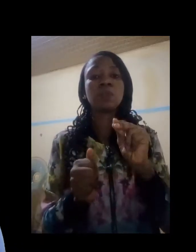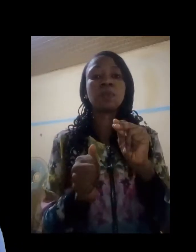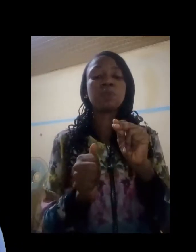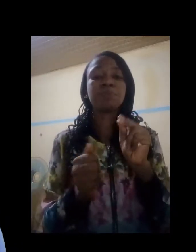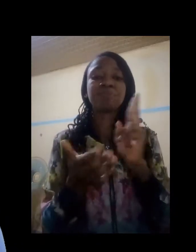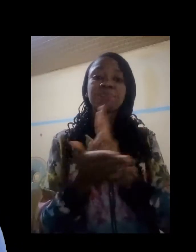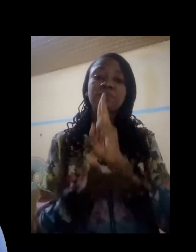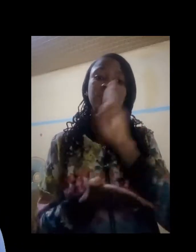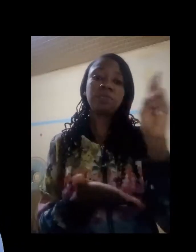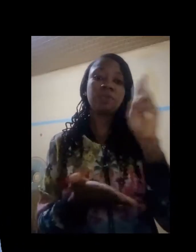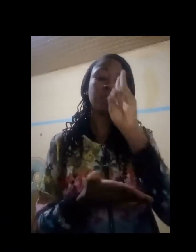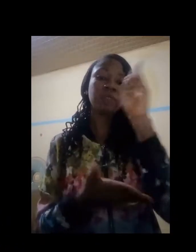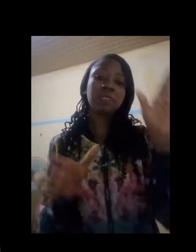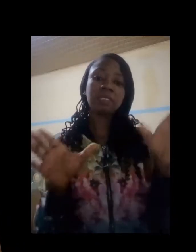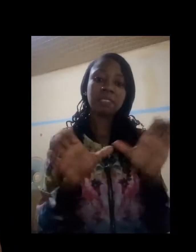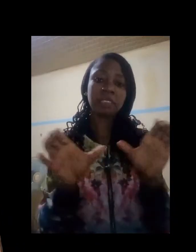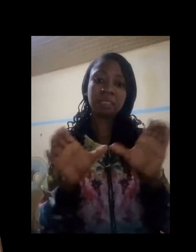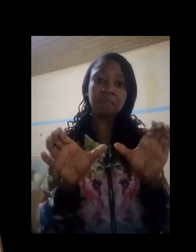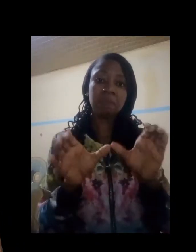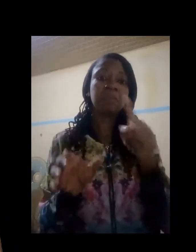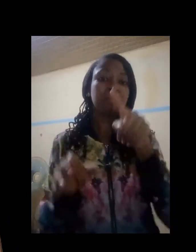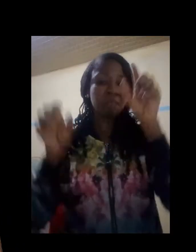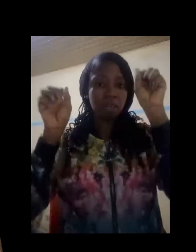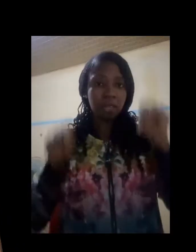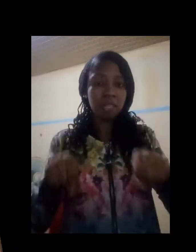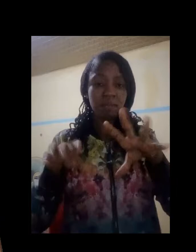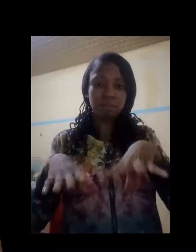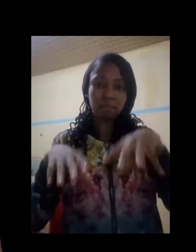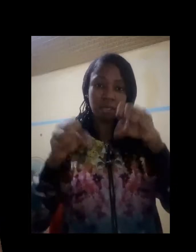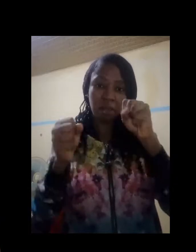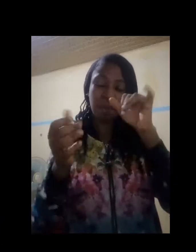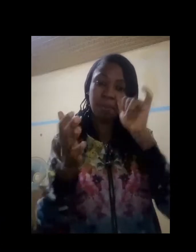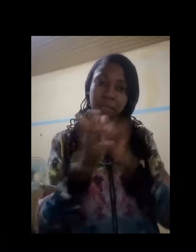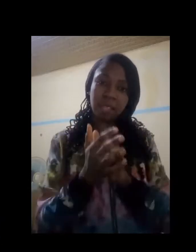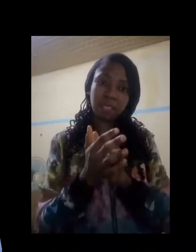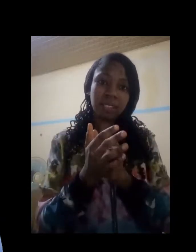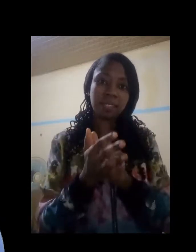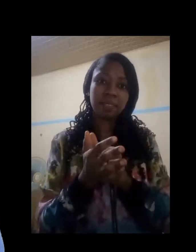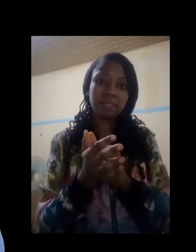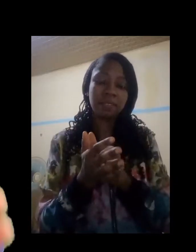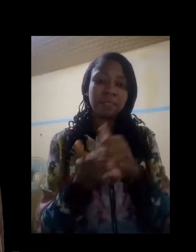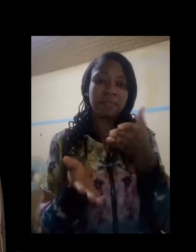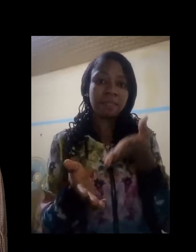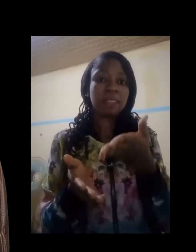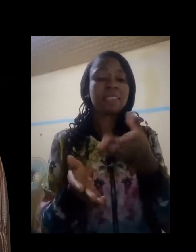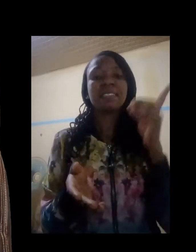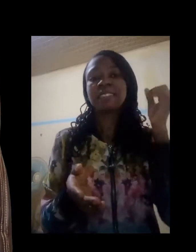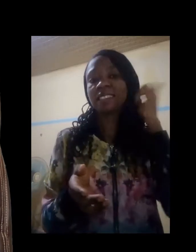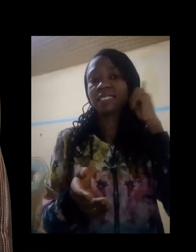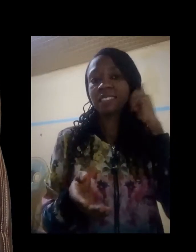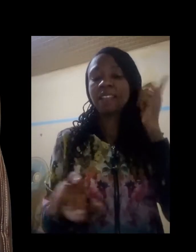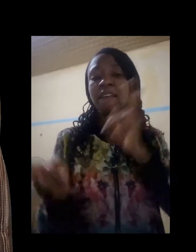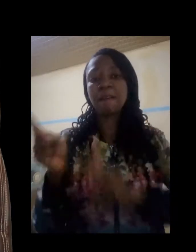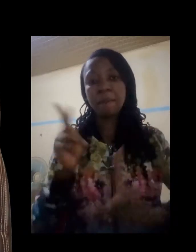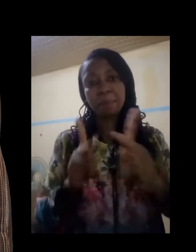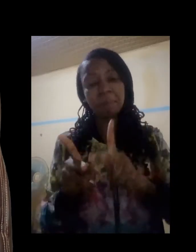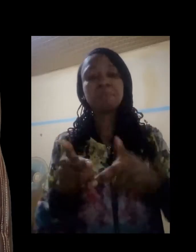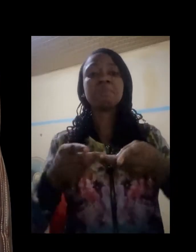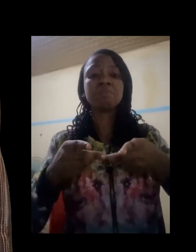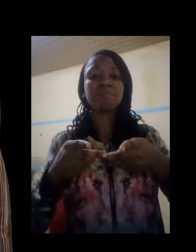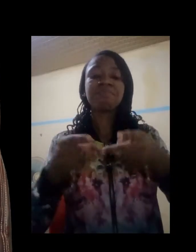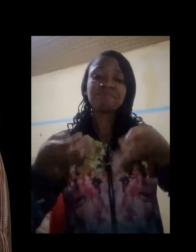are eligible to take the course. Deaf scholars are eligible to take the